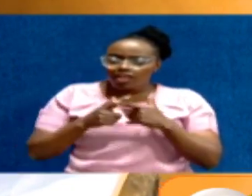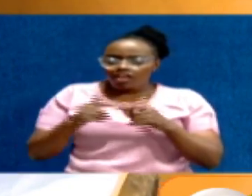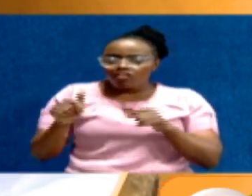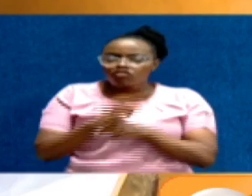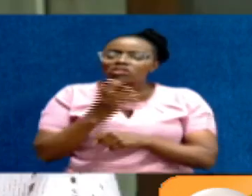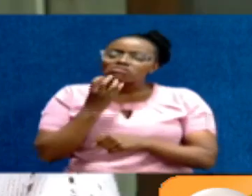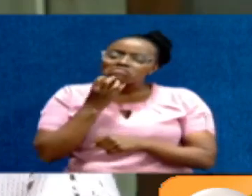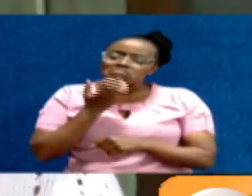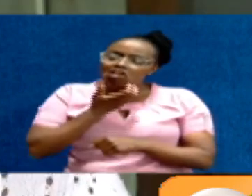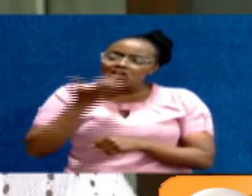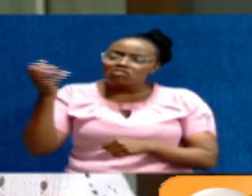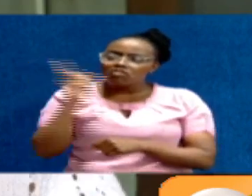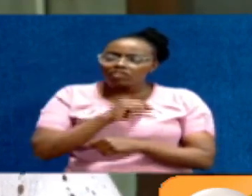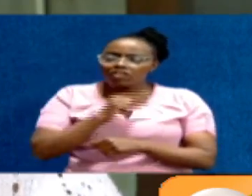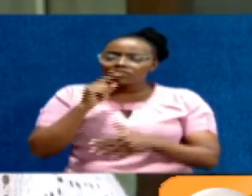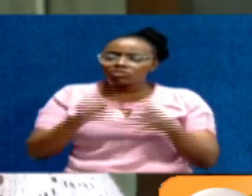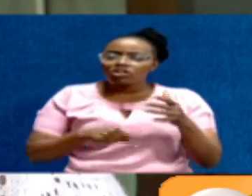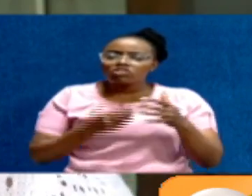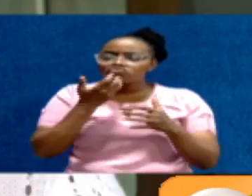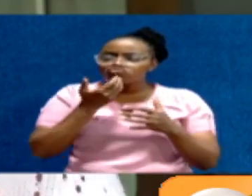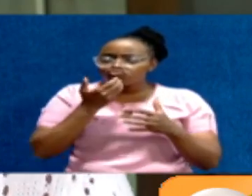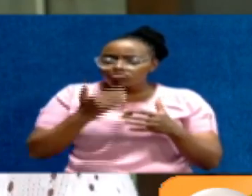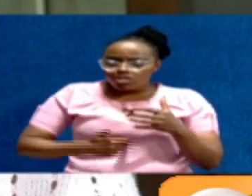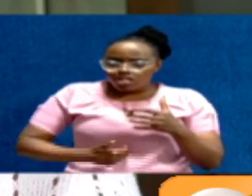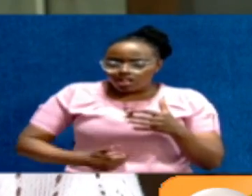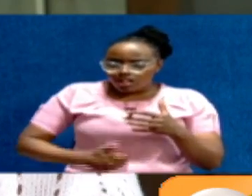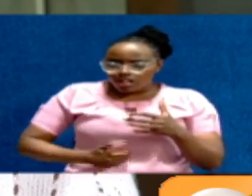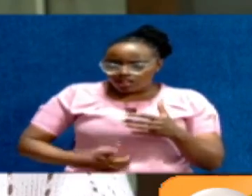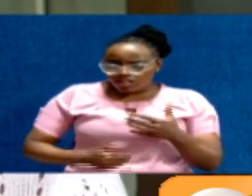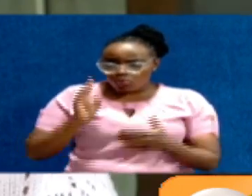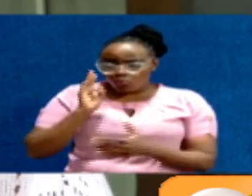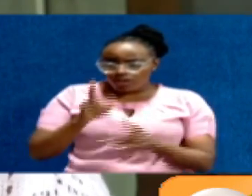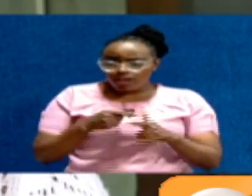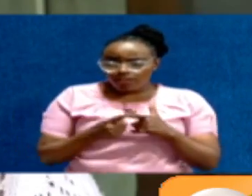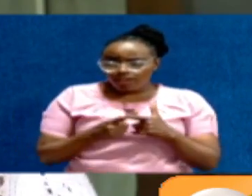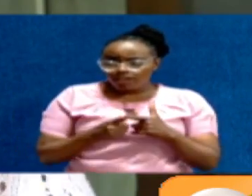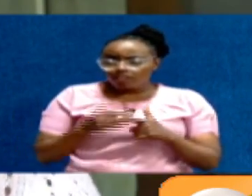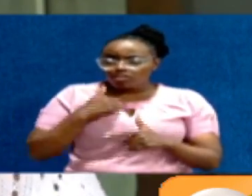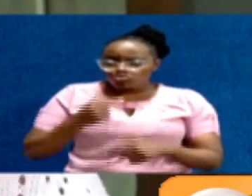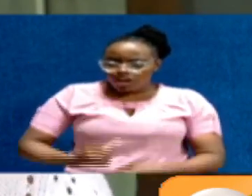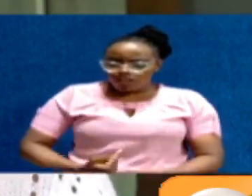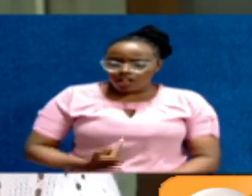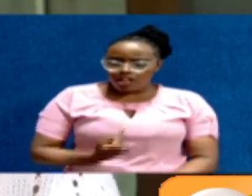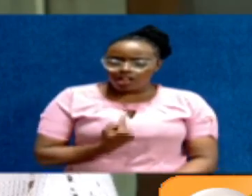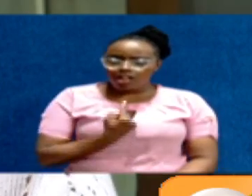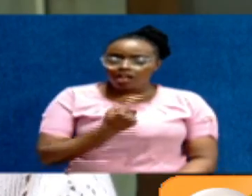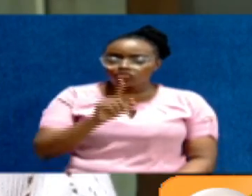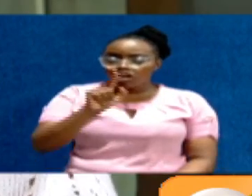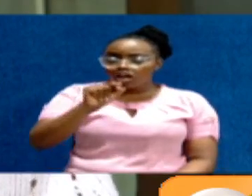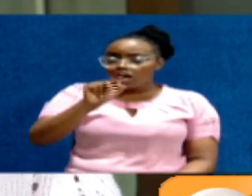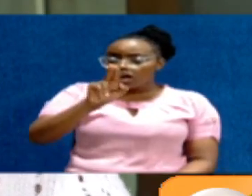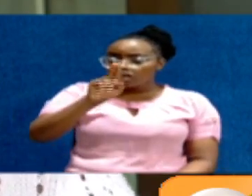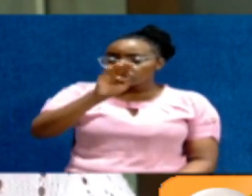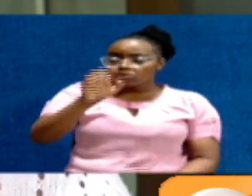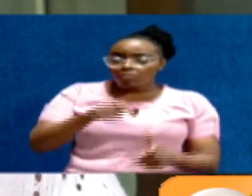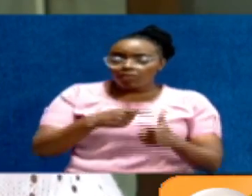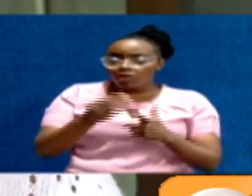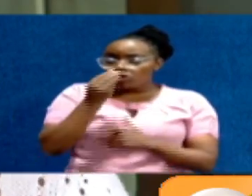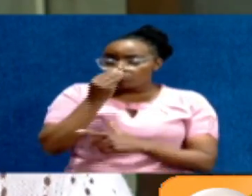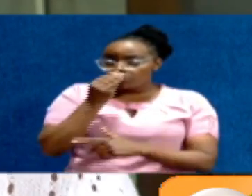entire lower jaw. Wakaniambia watatoboa tumbo, alafu waweke tube, alafu atakuwa na